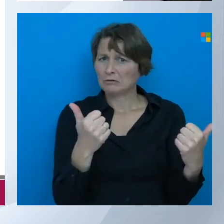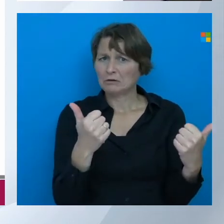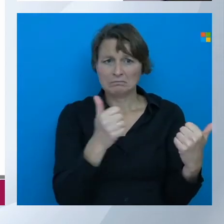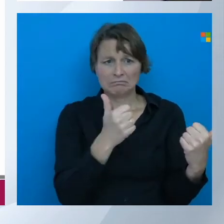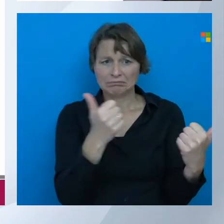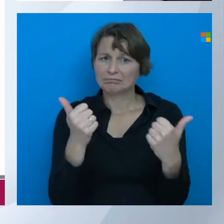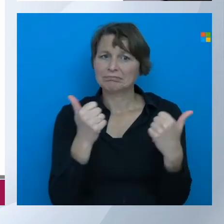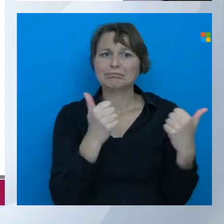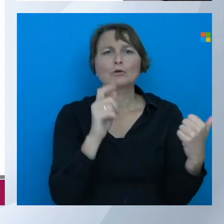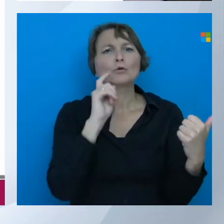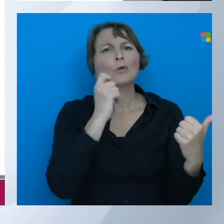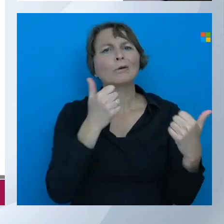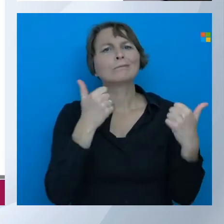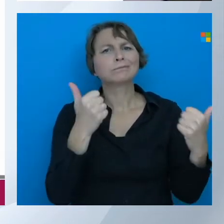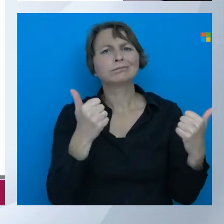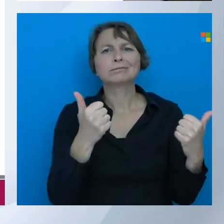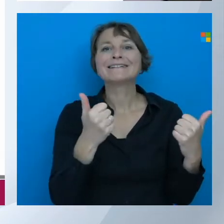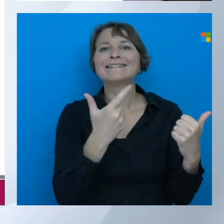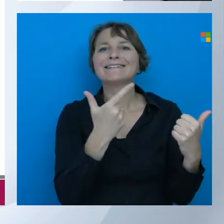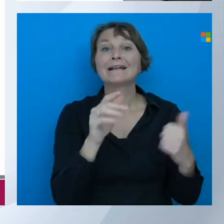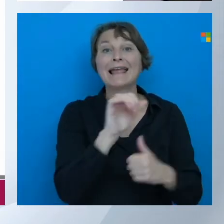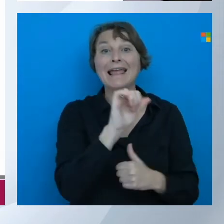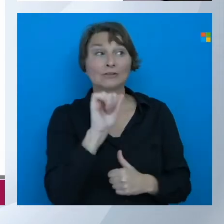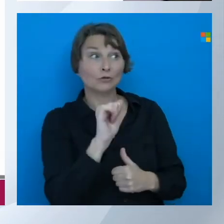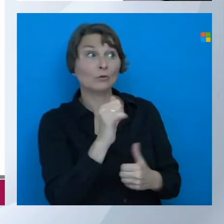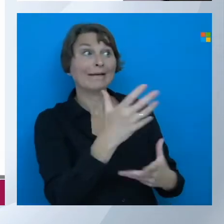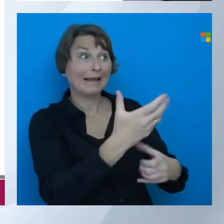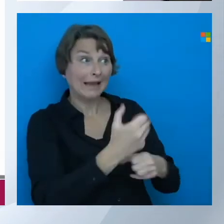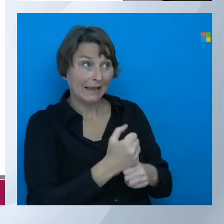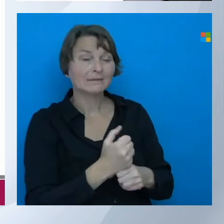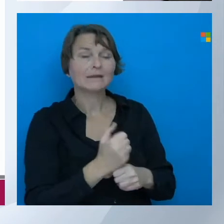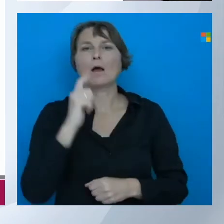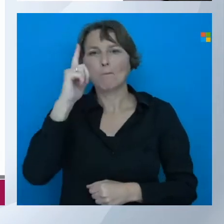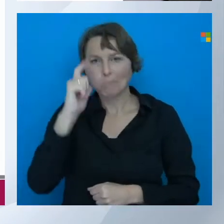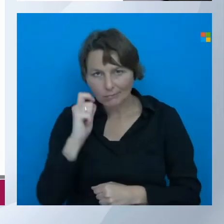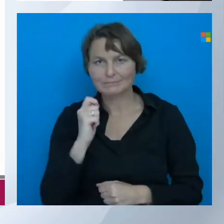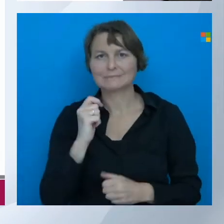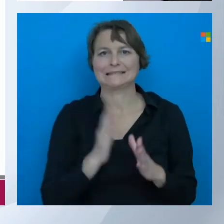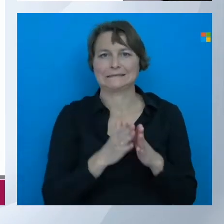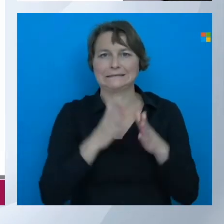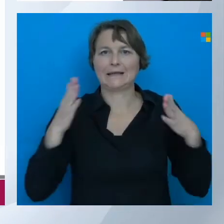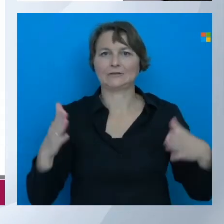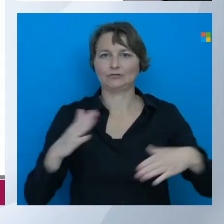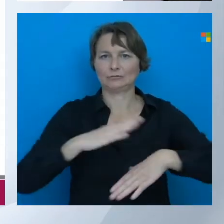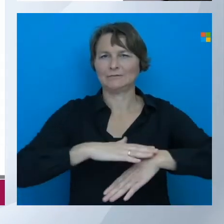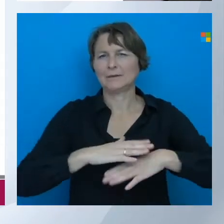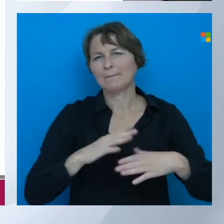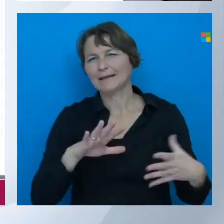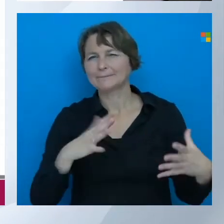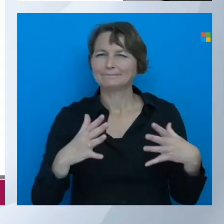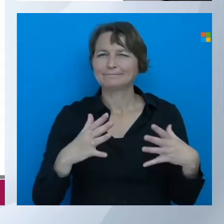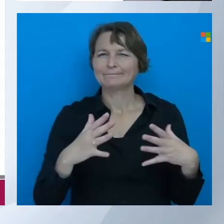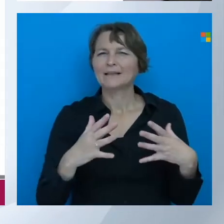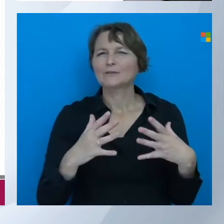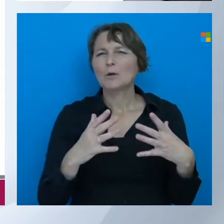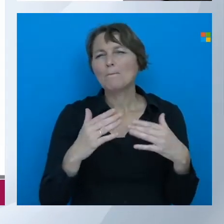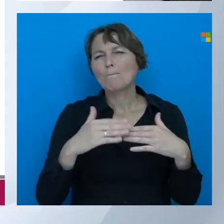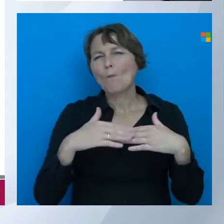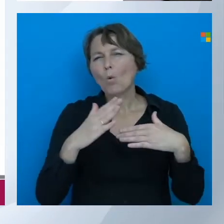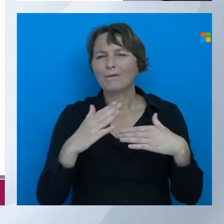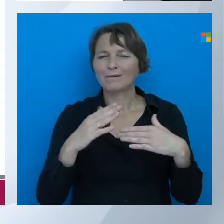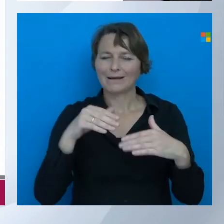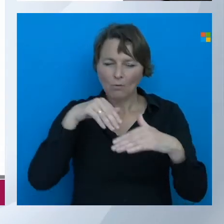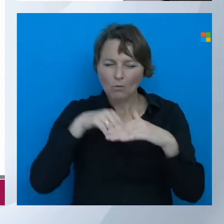authenticated against Azure and to start your Azure session. But it's a kind of an interactive logon. So it